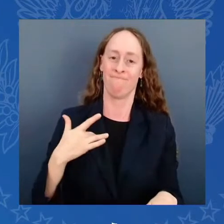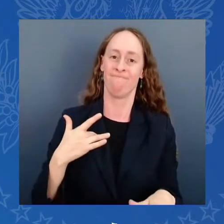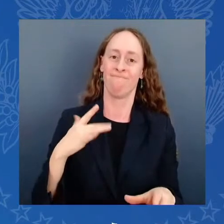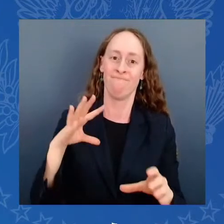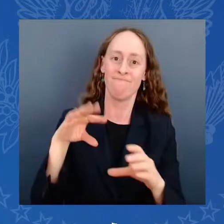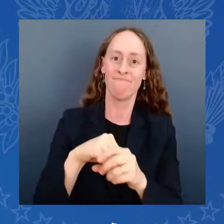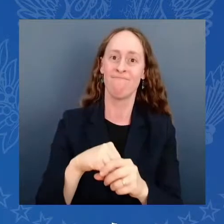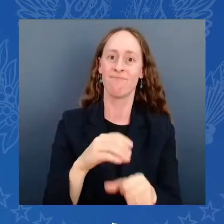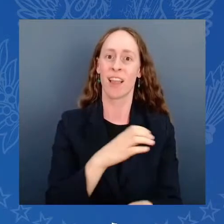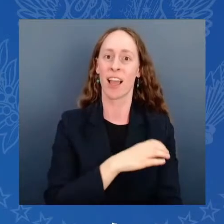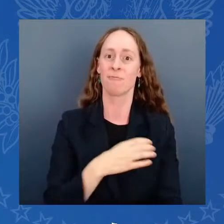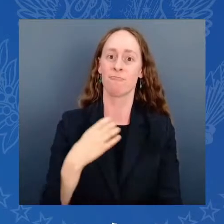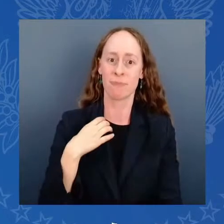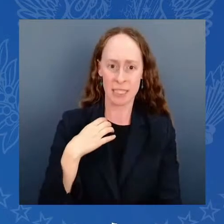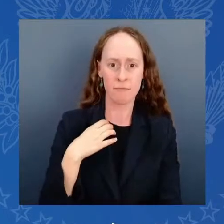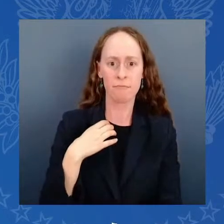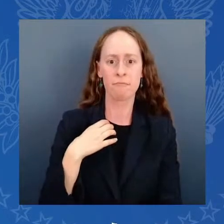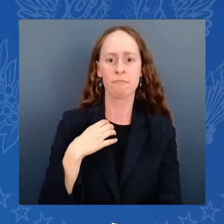in American history.